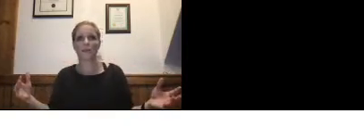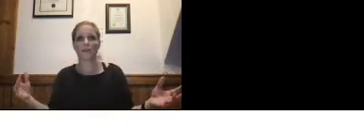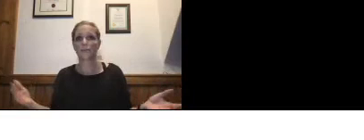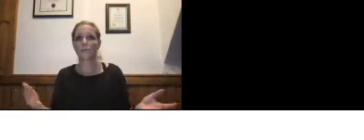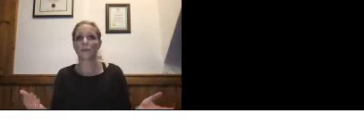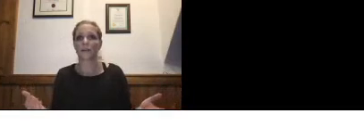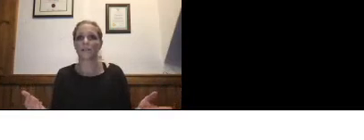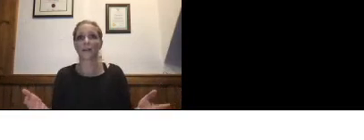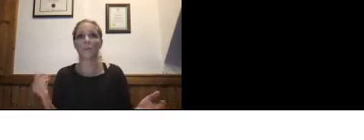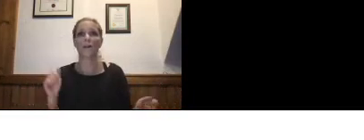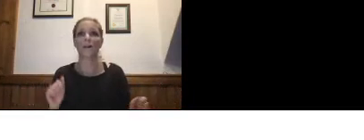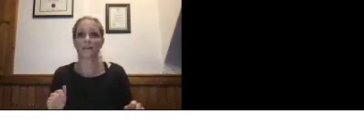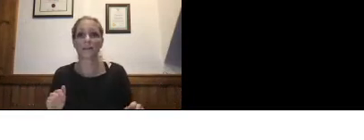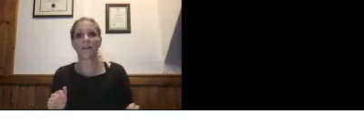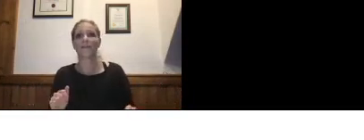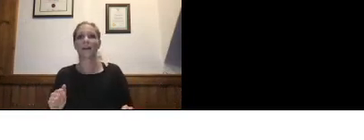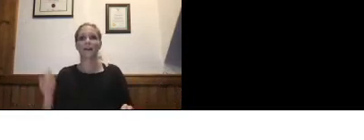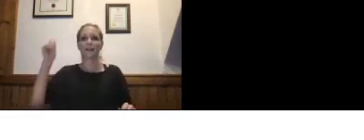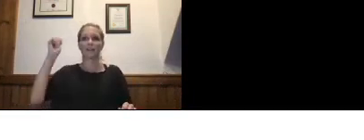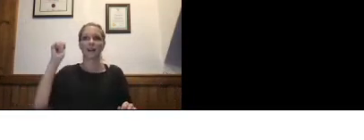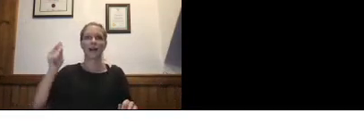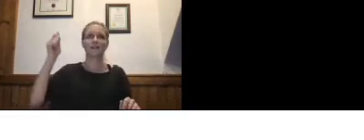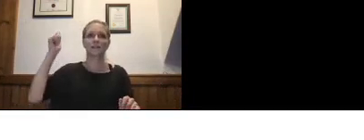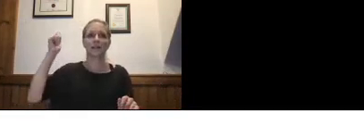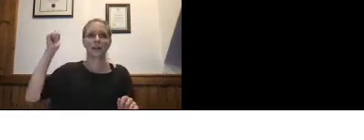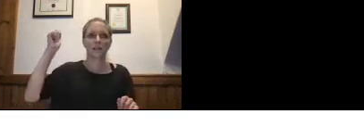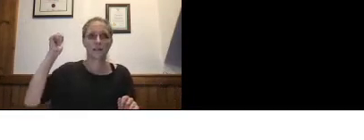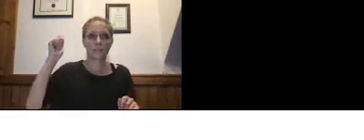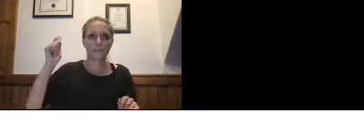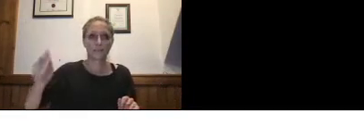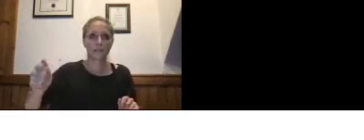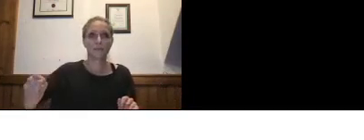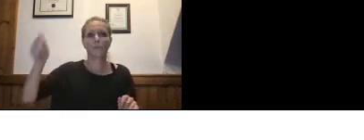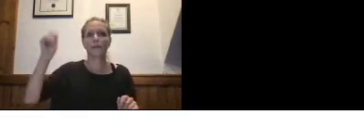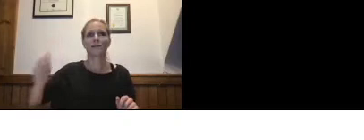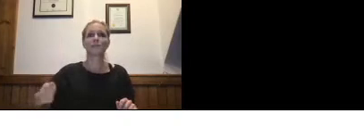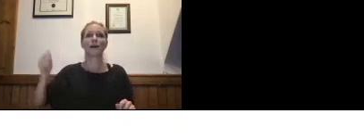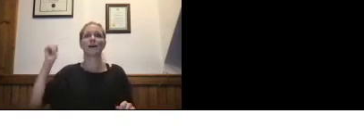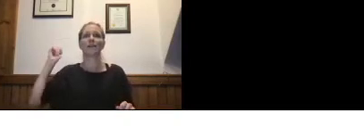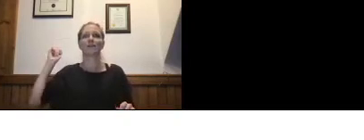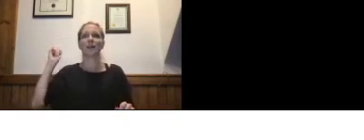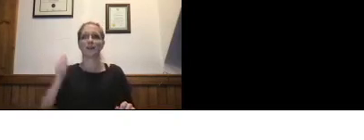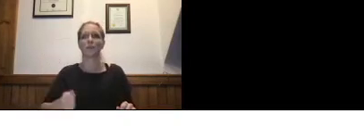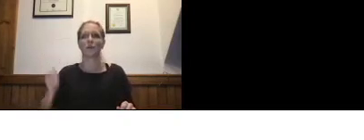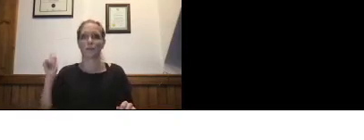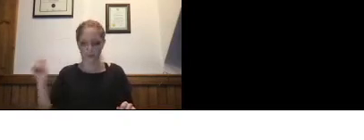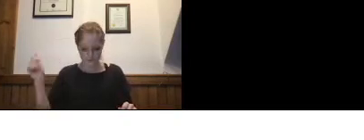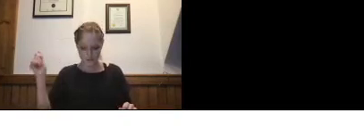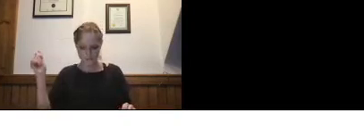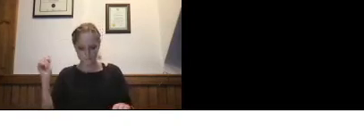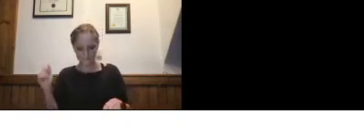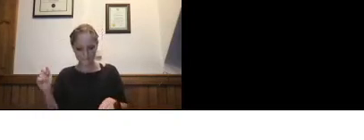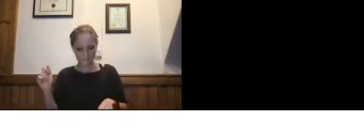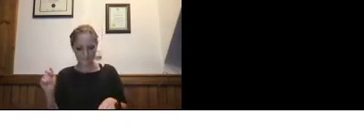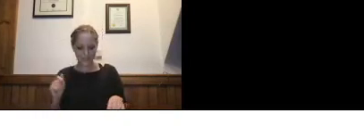versatile tool, much like a wand, that casts the appropriate spell at the appropriate